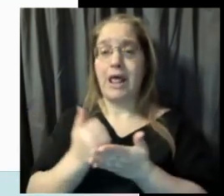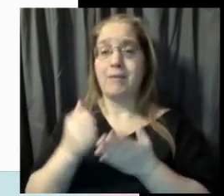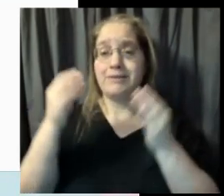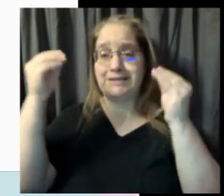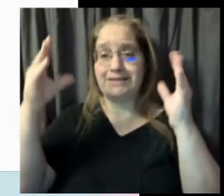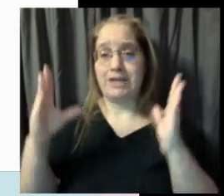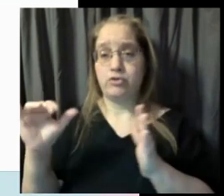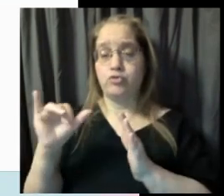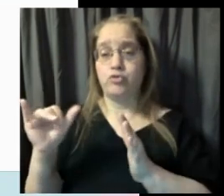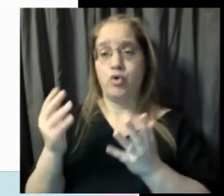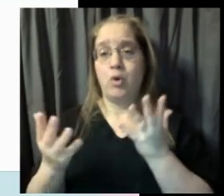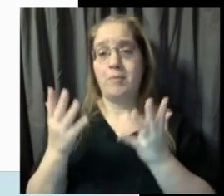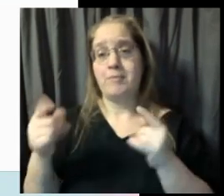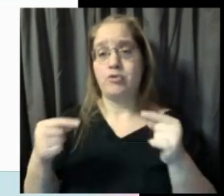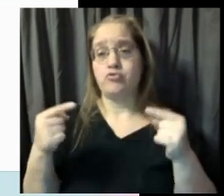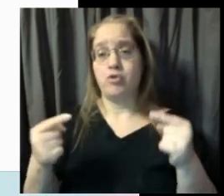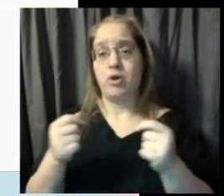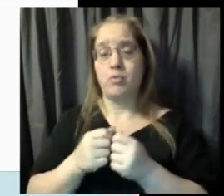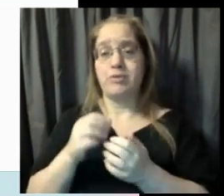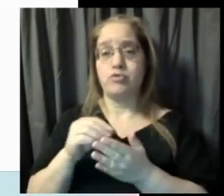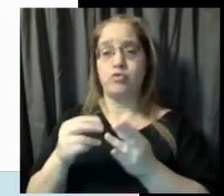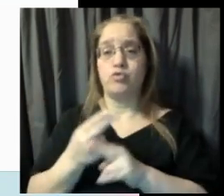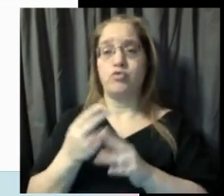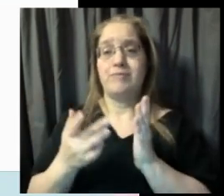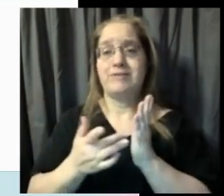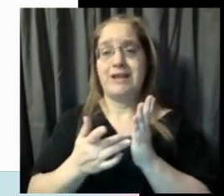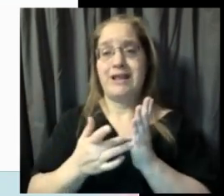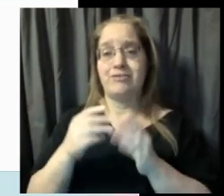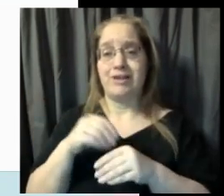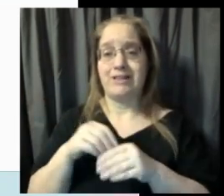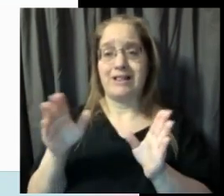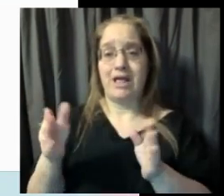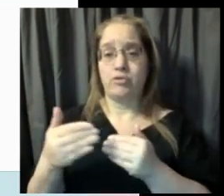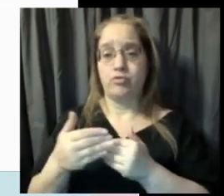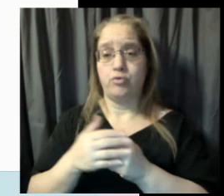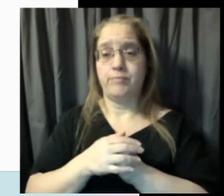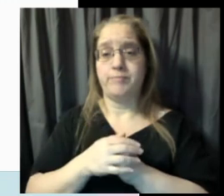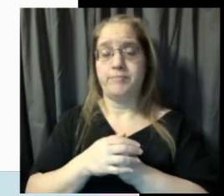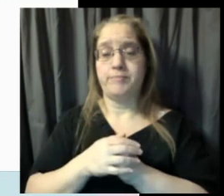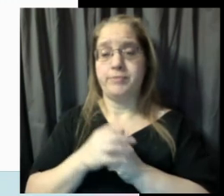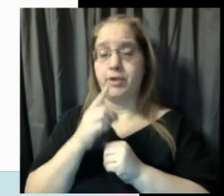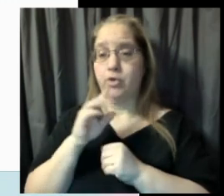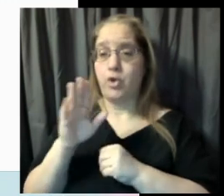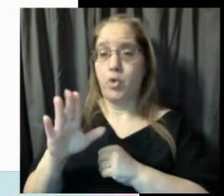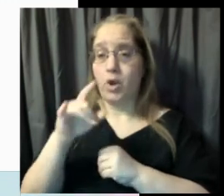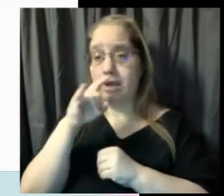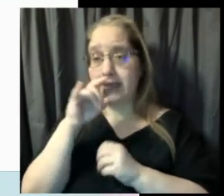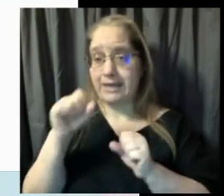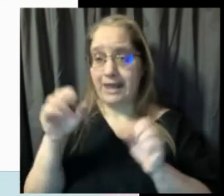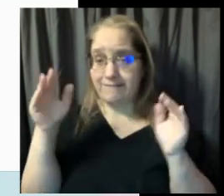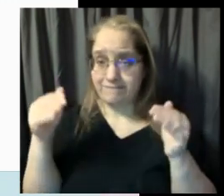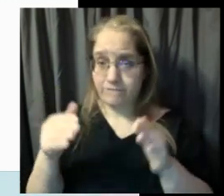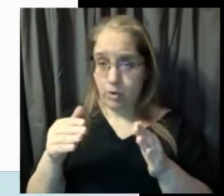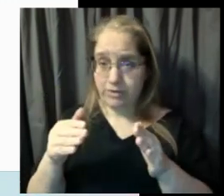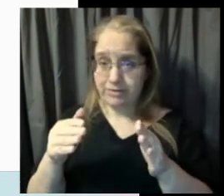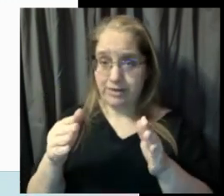support teachers who may be struggling with students' use of technology in the classroom. So ensuring that your child can